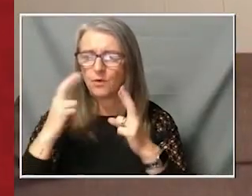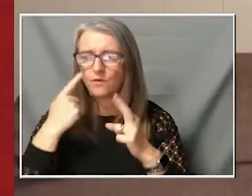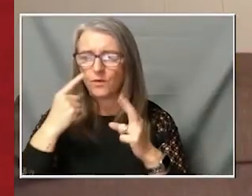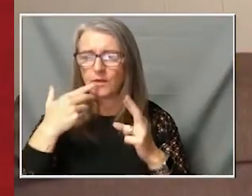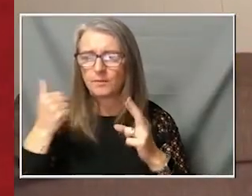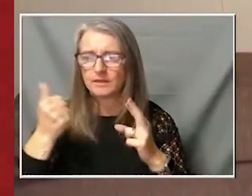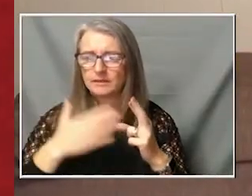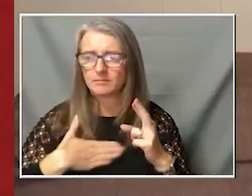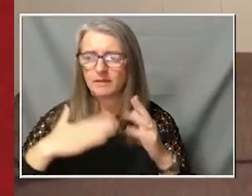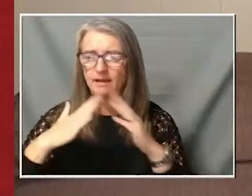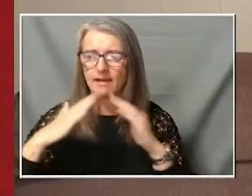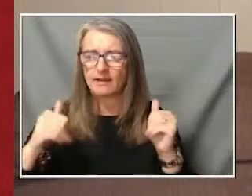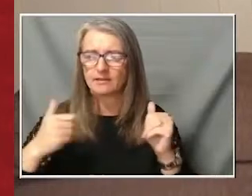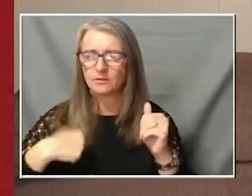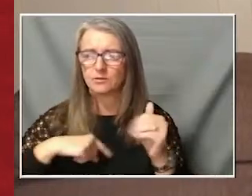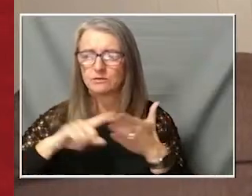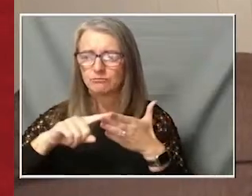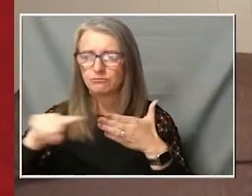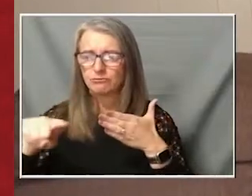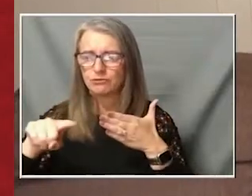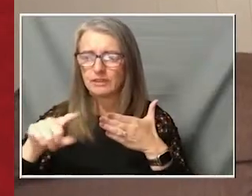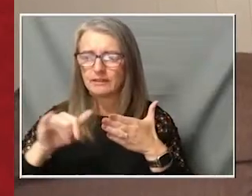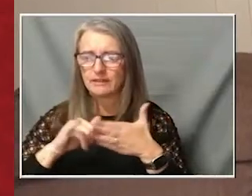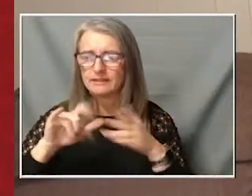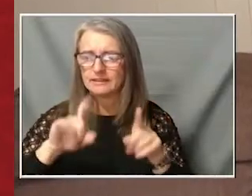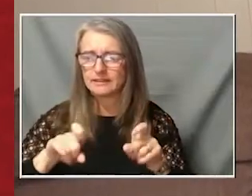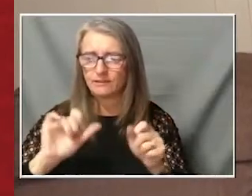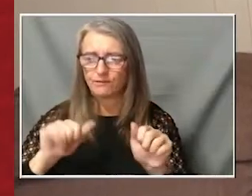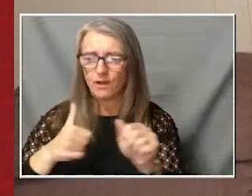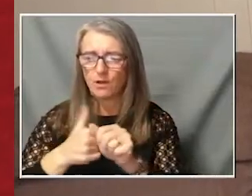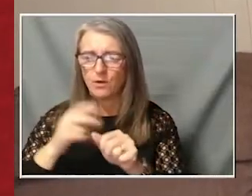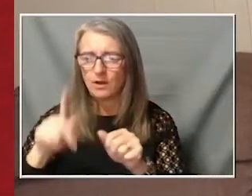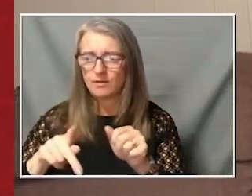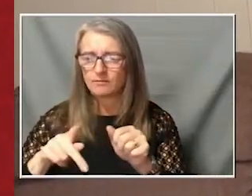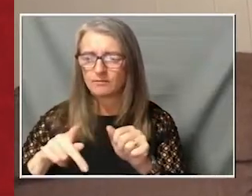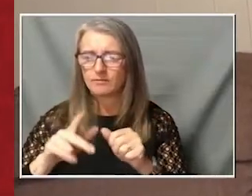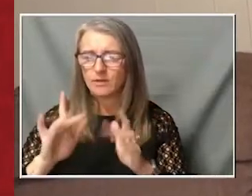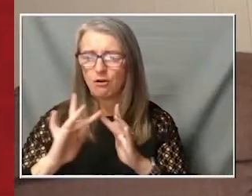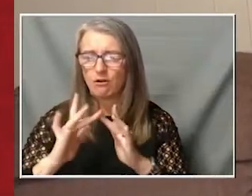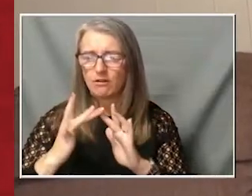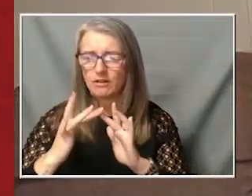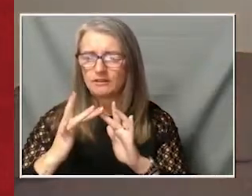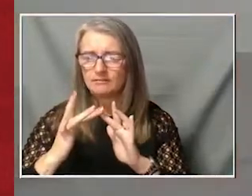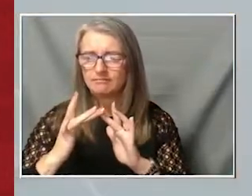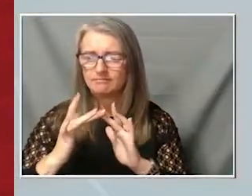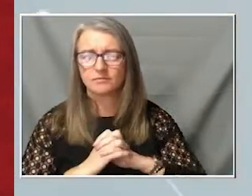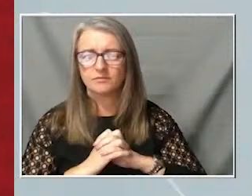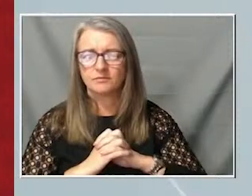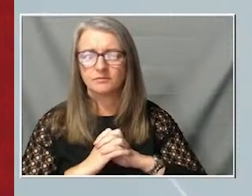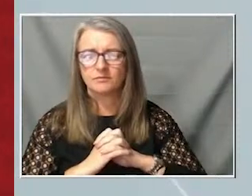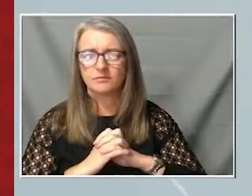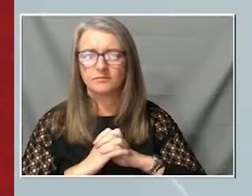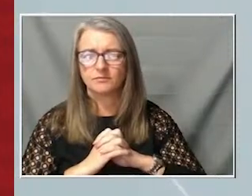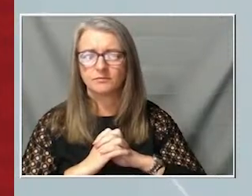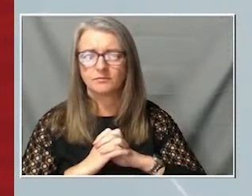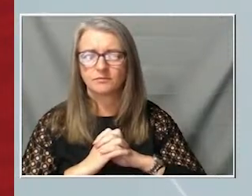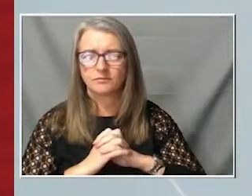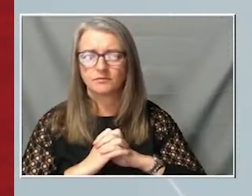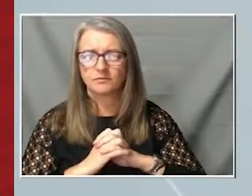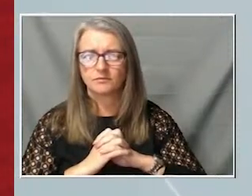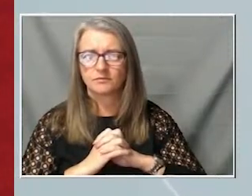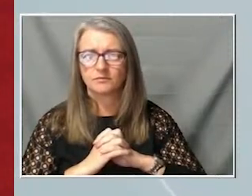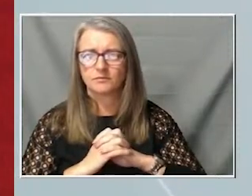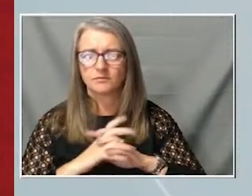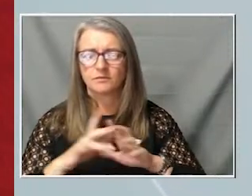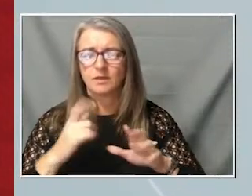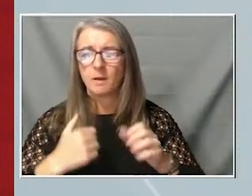my house as we check up on this test. We'll follow it along online. Back to you. Most hardware stores carry